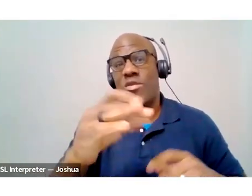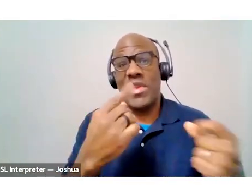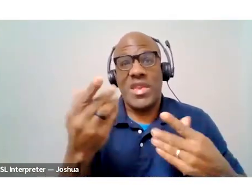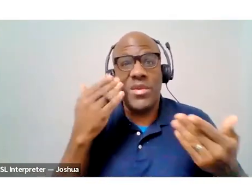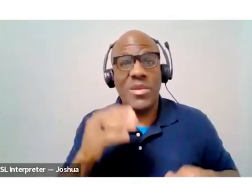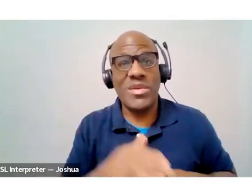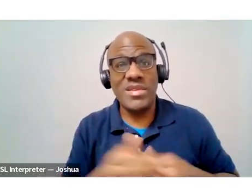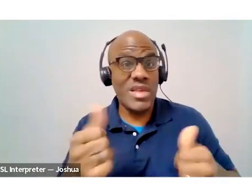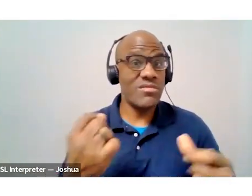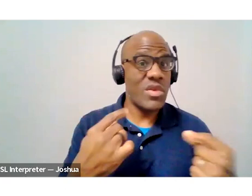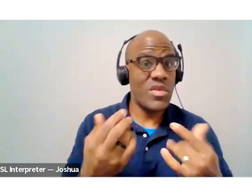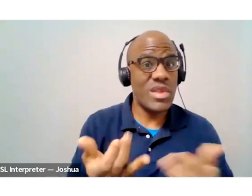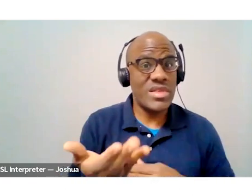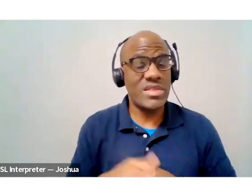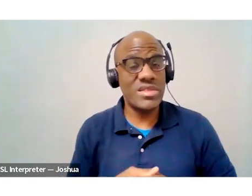Any questions?